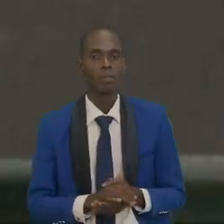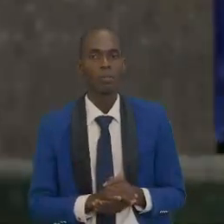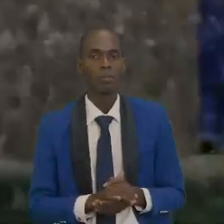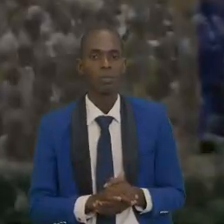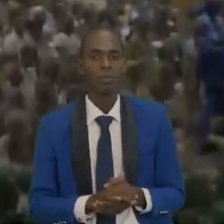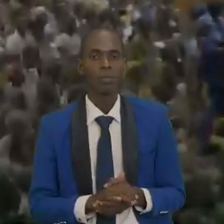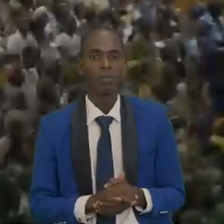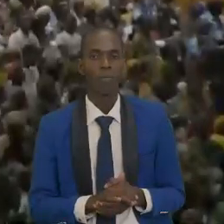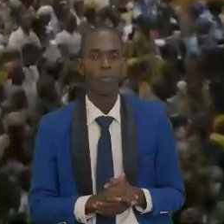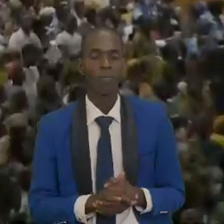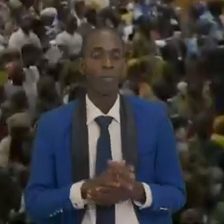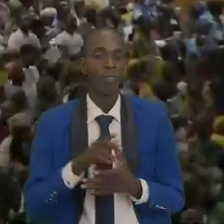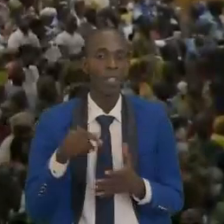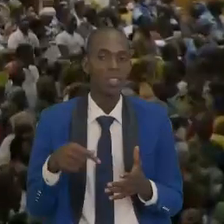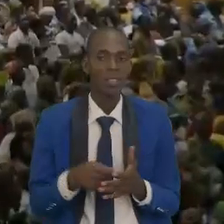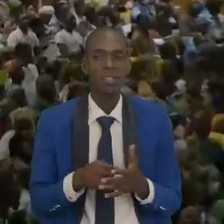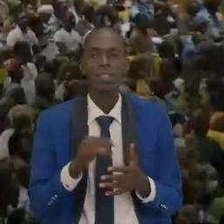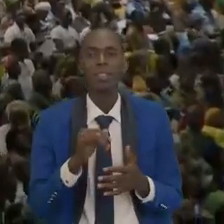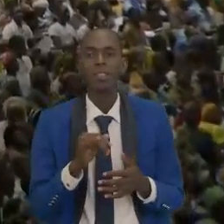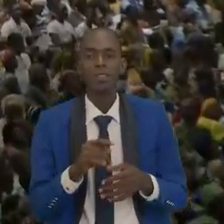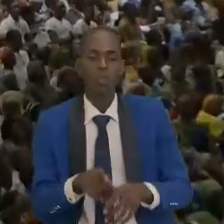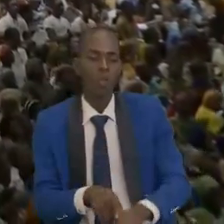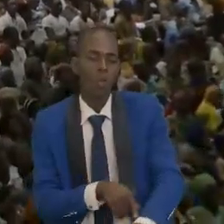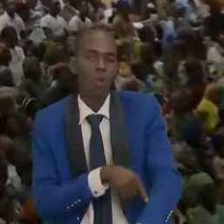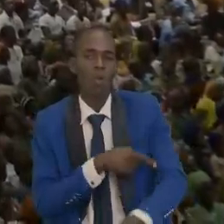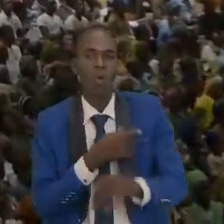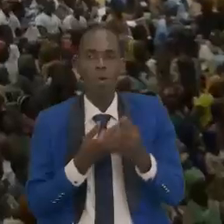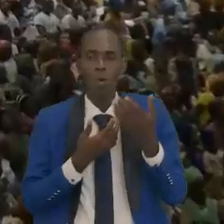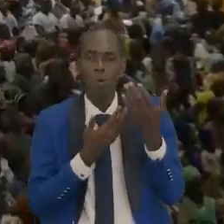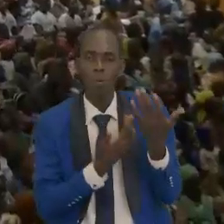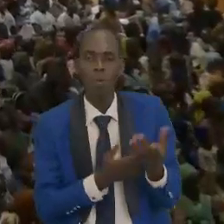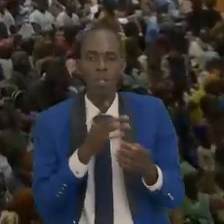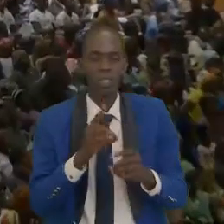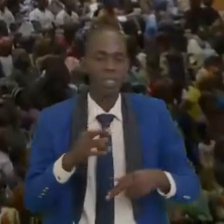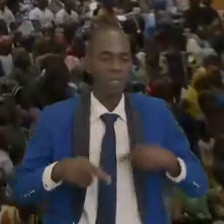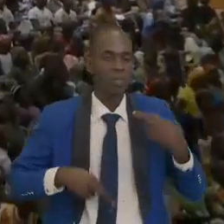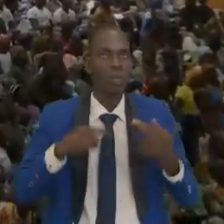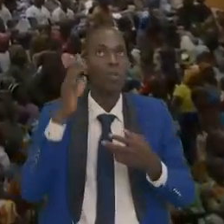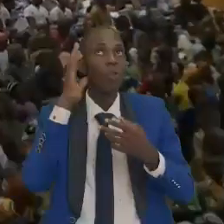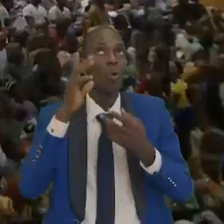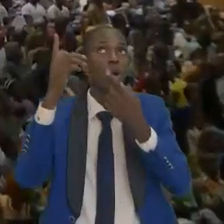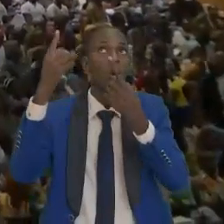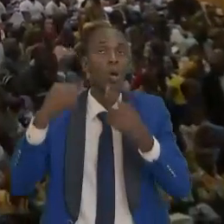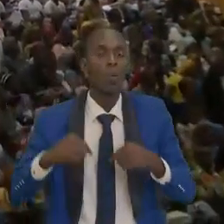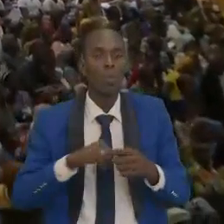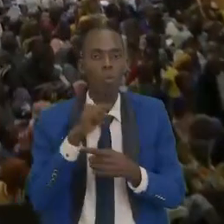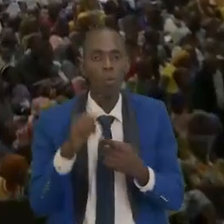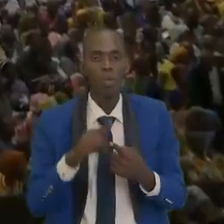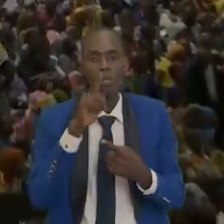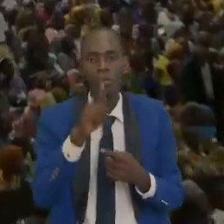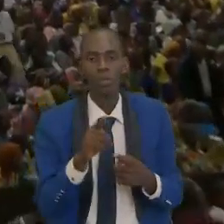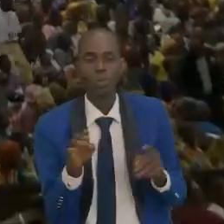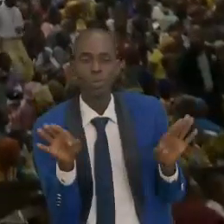this long awaited Revival will come when you block your ears to